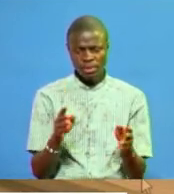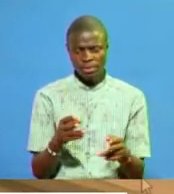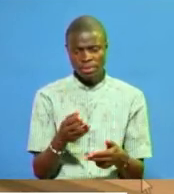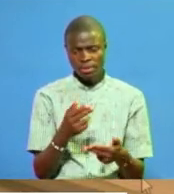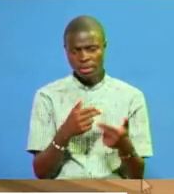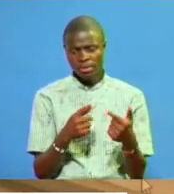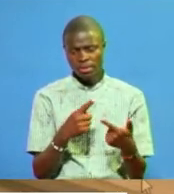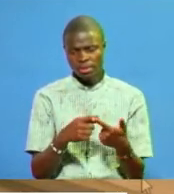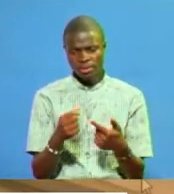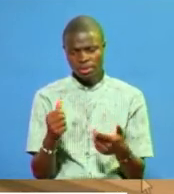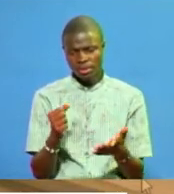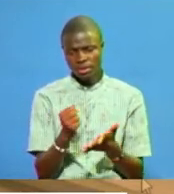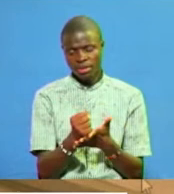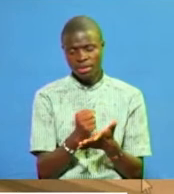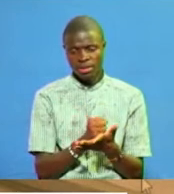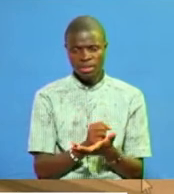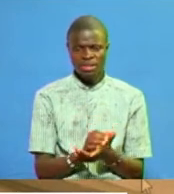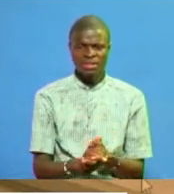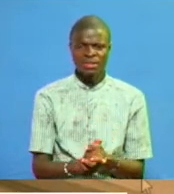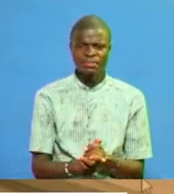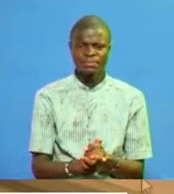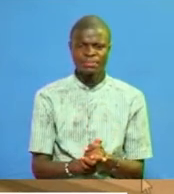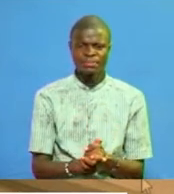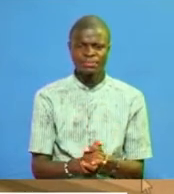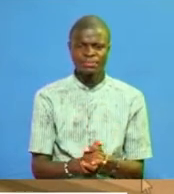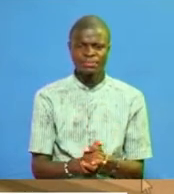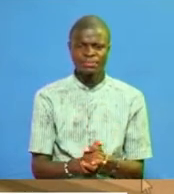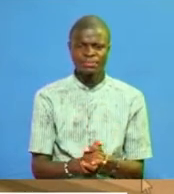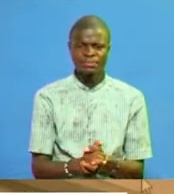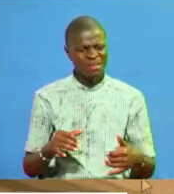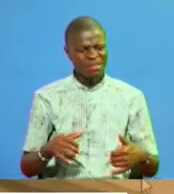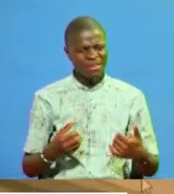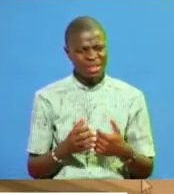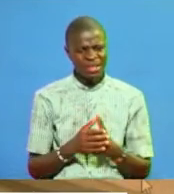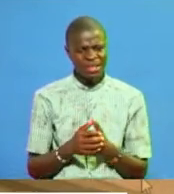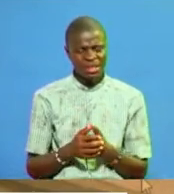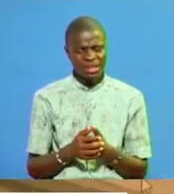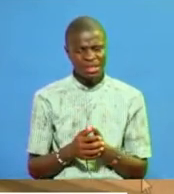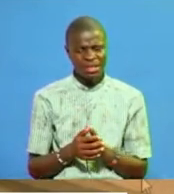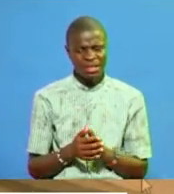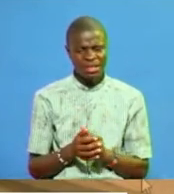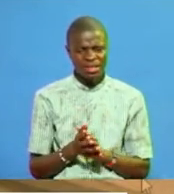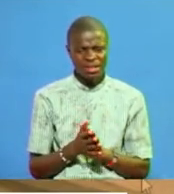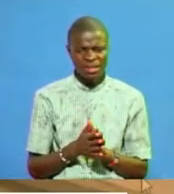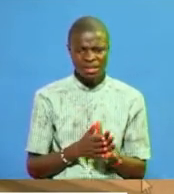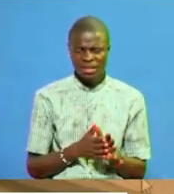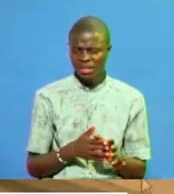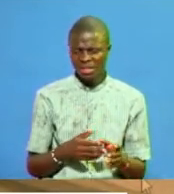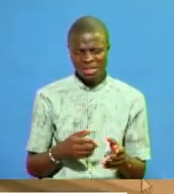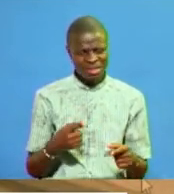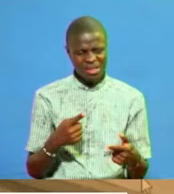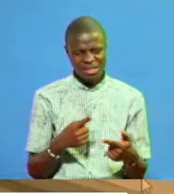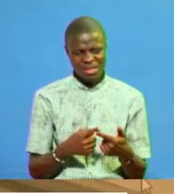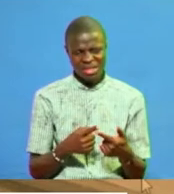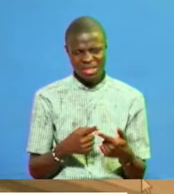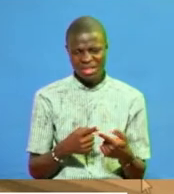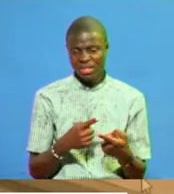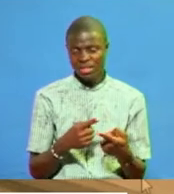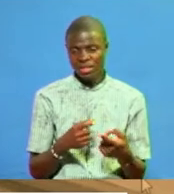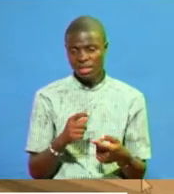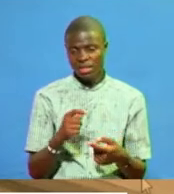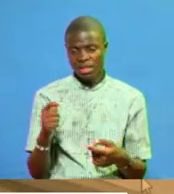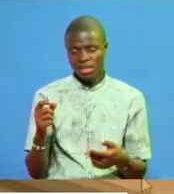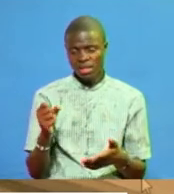actually learn and get to understand this technology. So, they find themselves being victims of hackers as well as bad